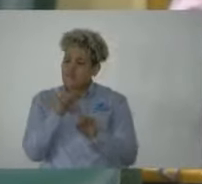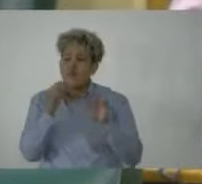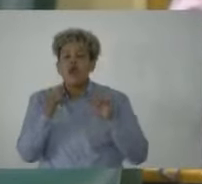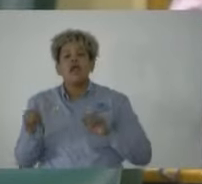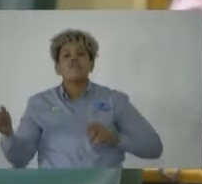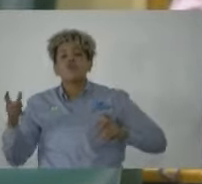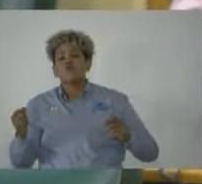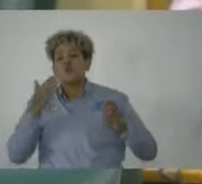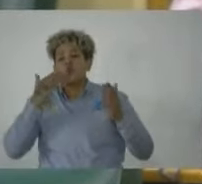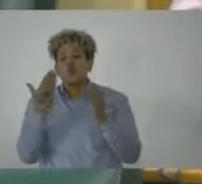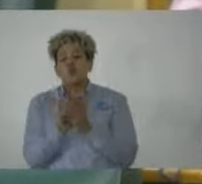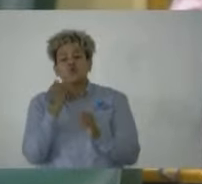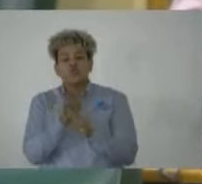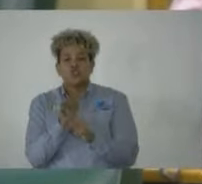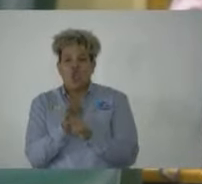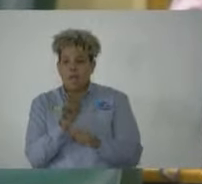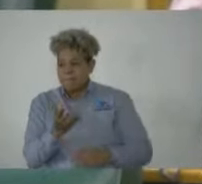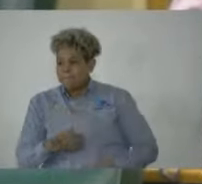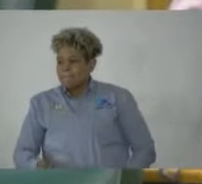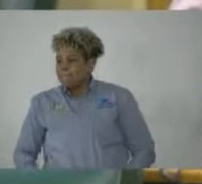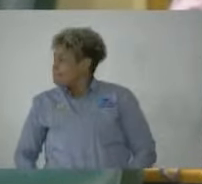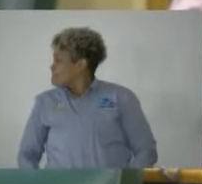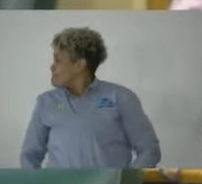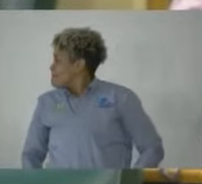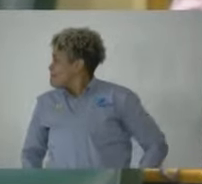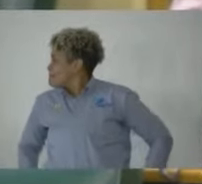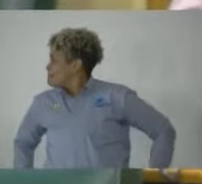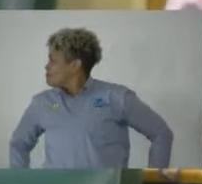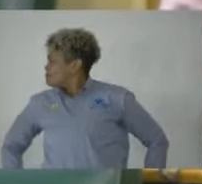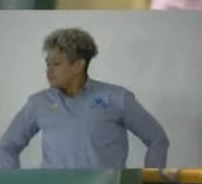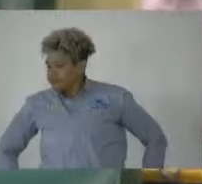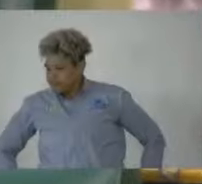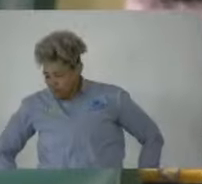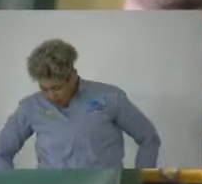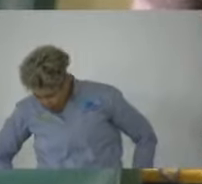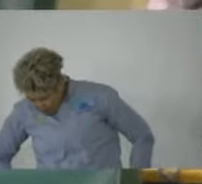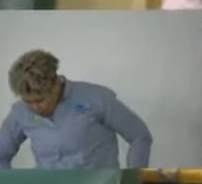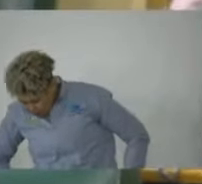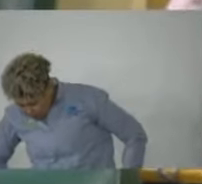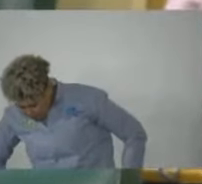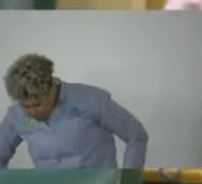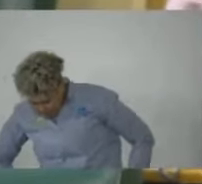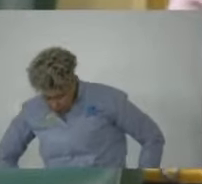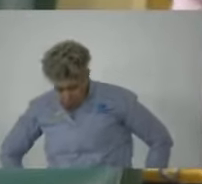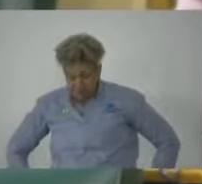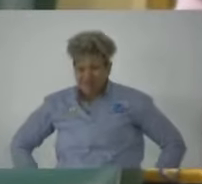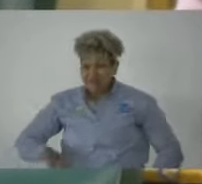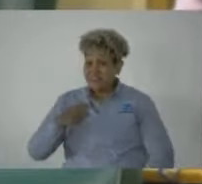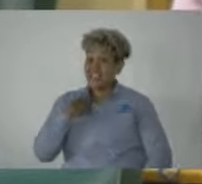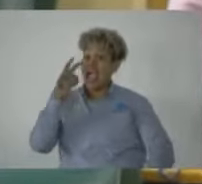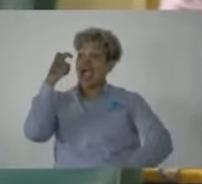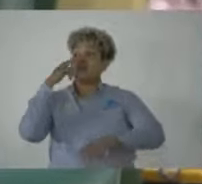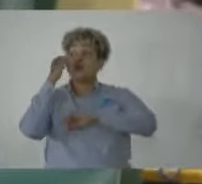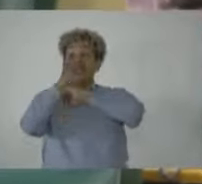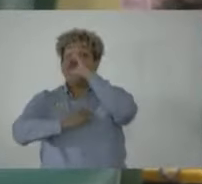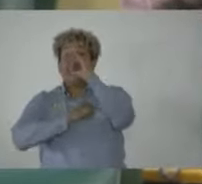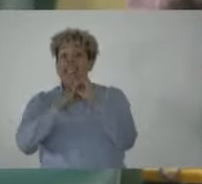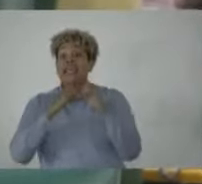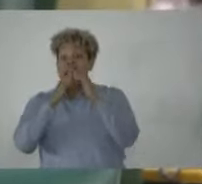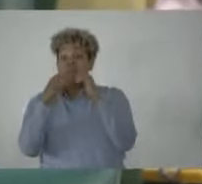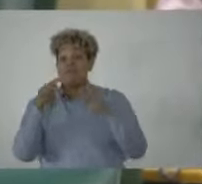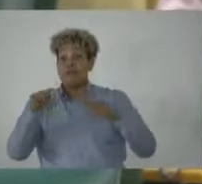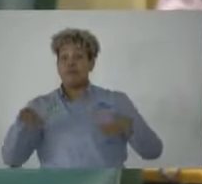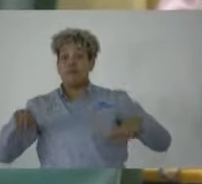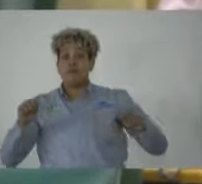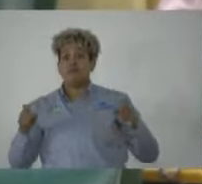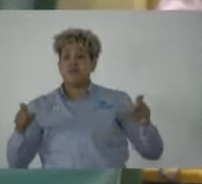a great job. Okay? Great job, as individuals. What I doubt is the institutional capacity